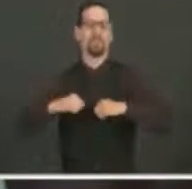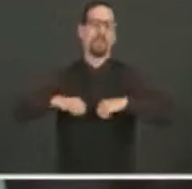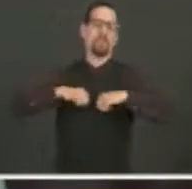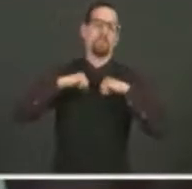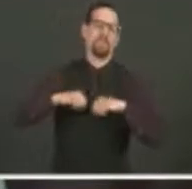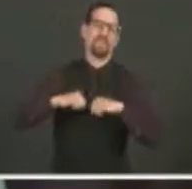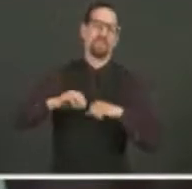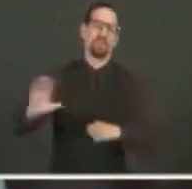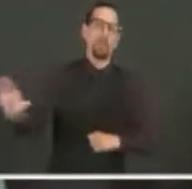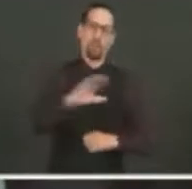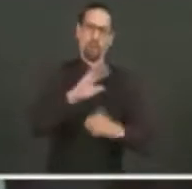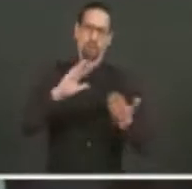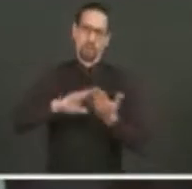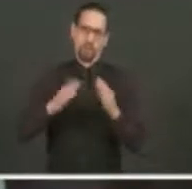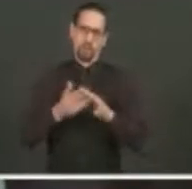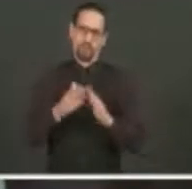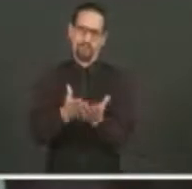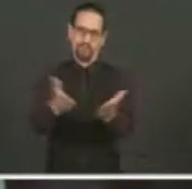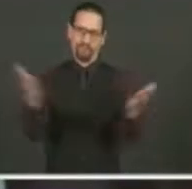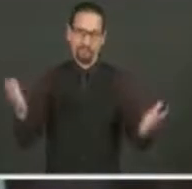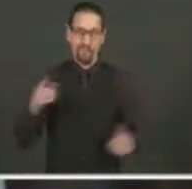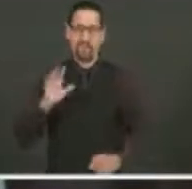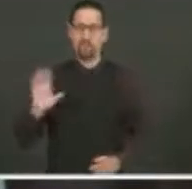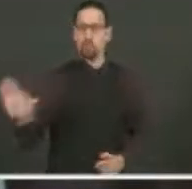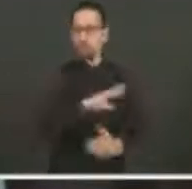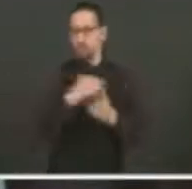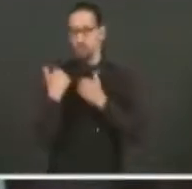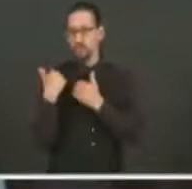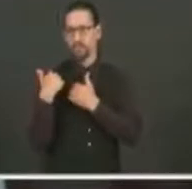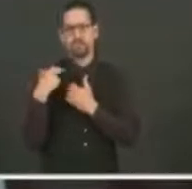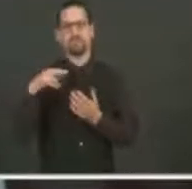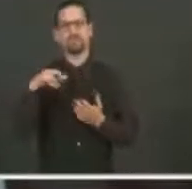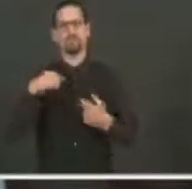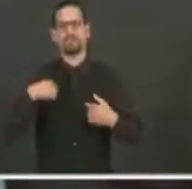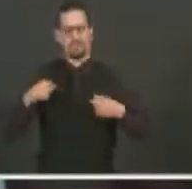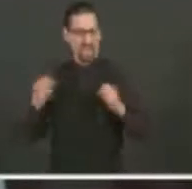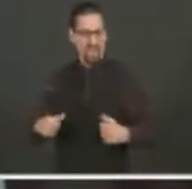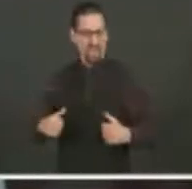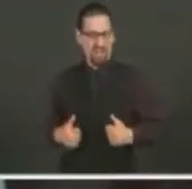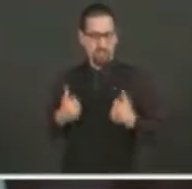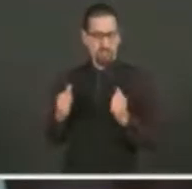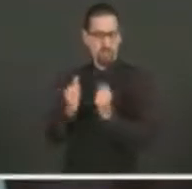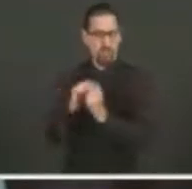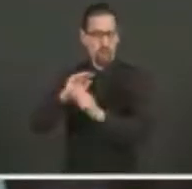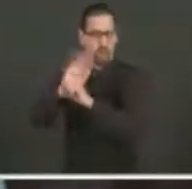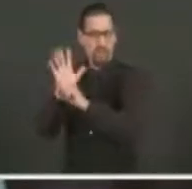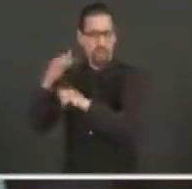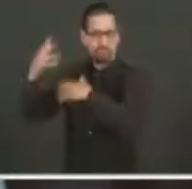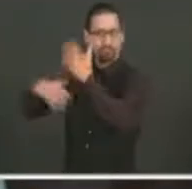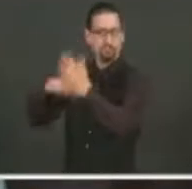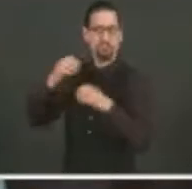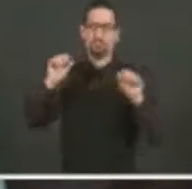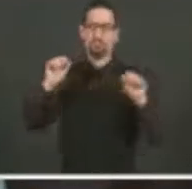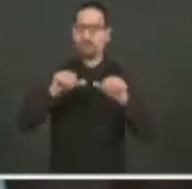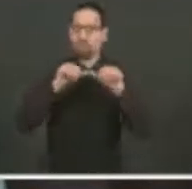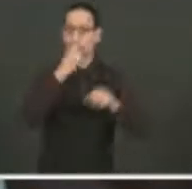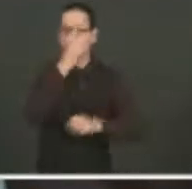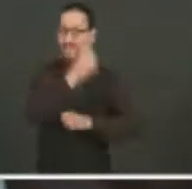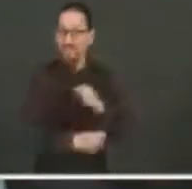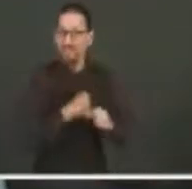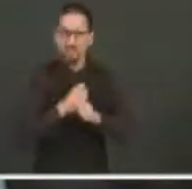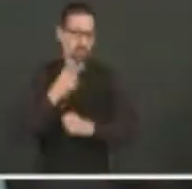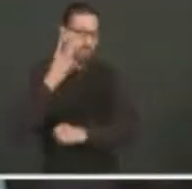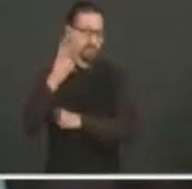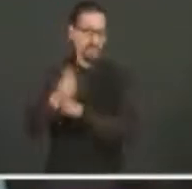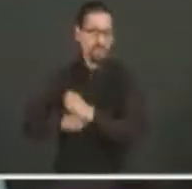Also, we need to get out of, we could be living with coronavirus for a year or more. So slowly, I want to get out of the business